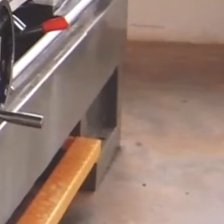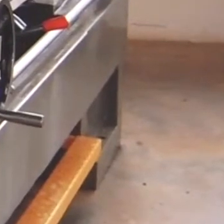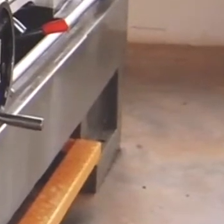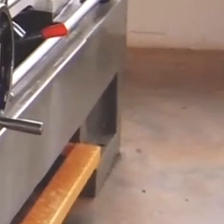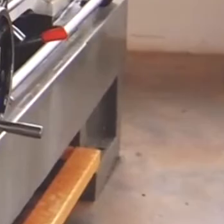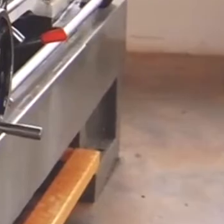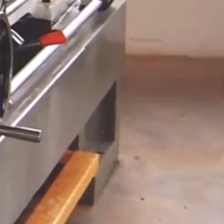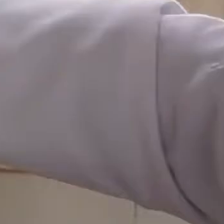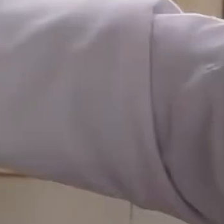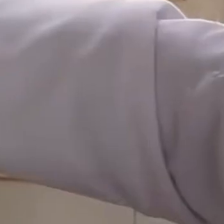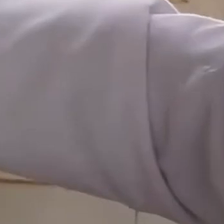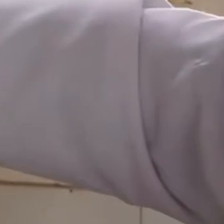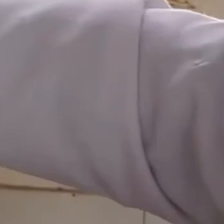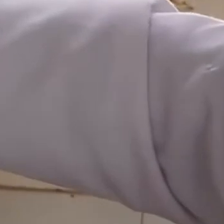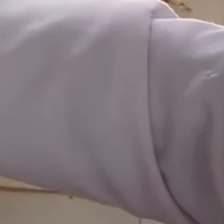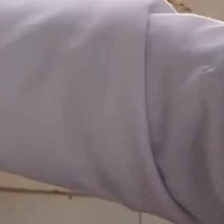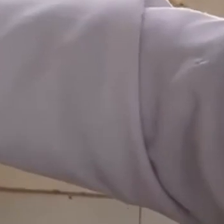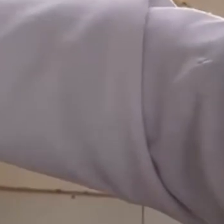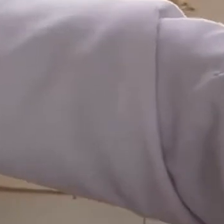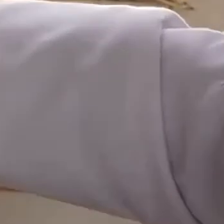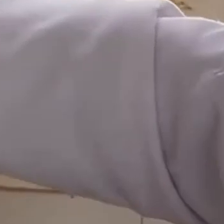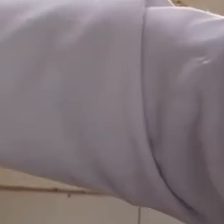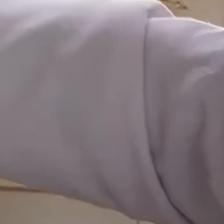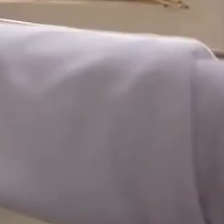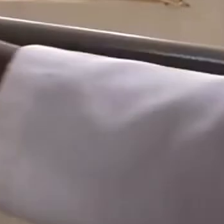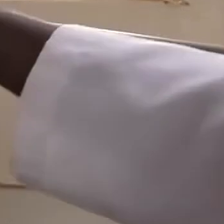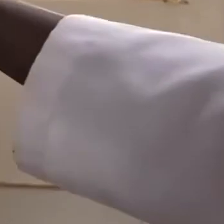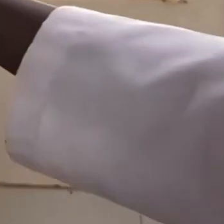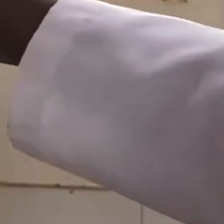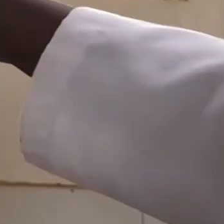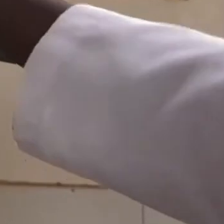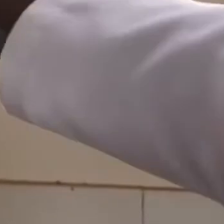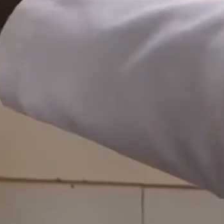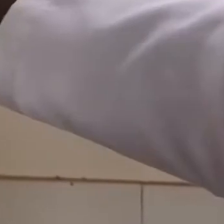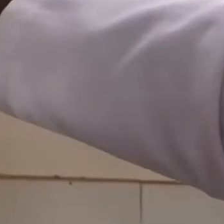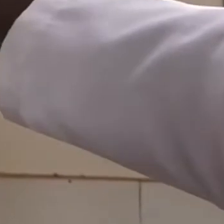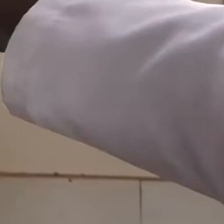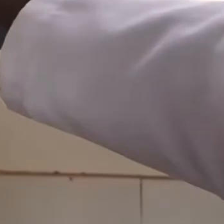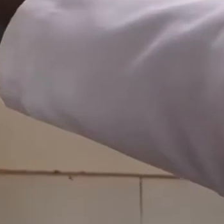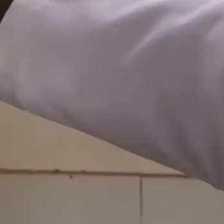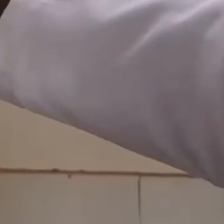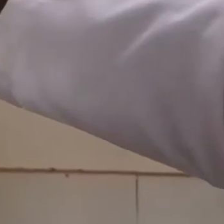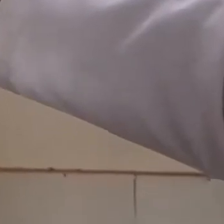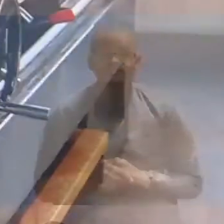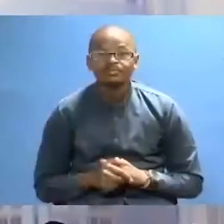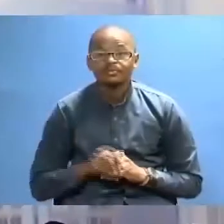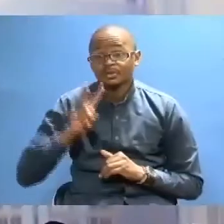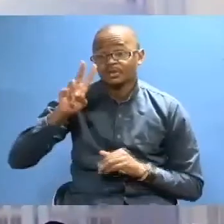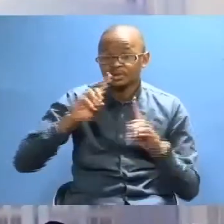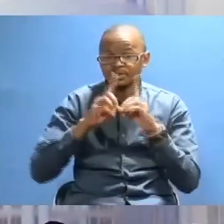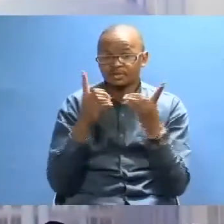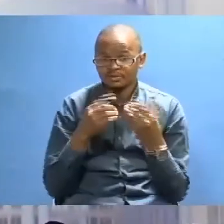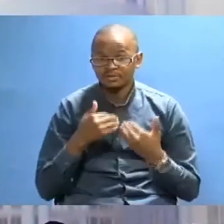a mechanical engineering workshop that is available for students during their practicals. The